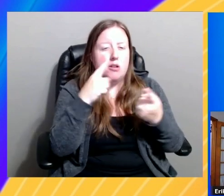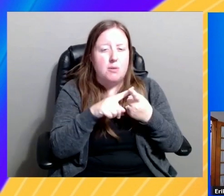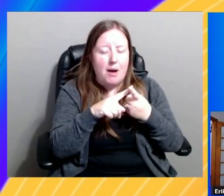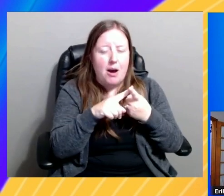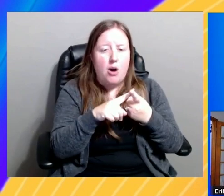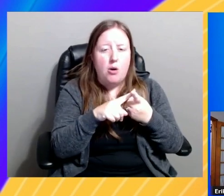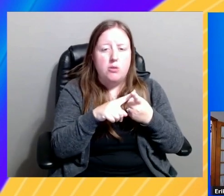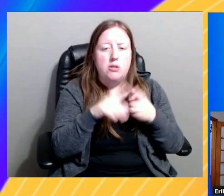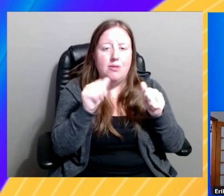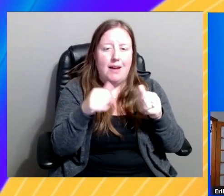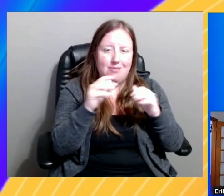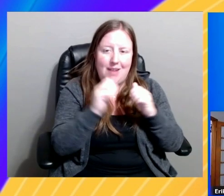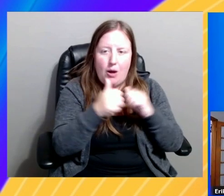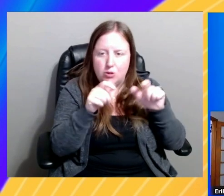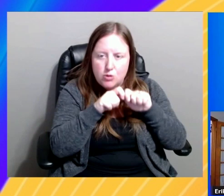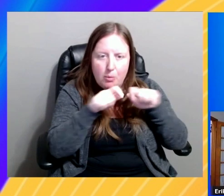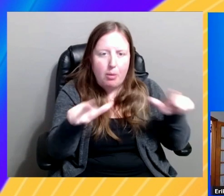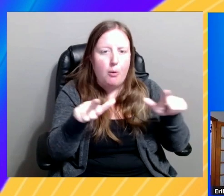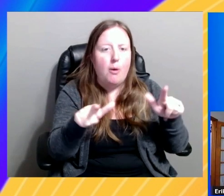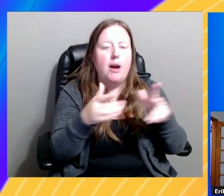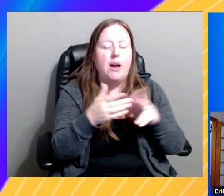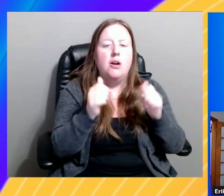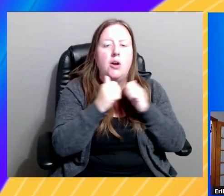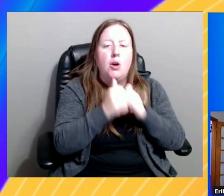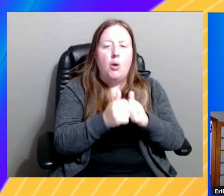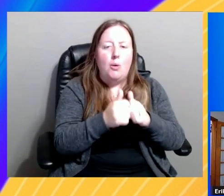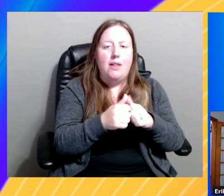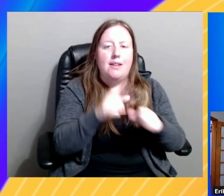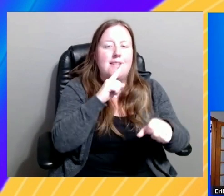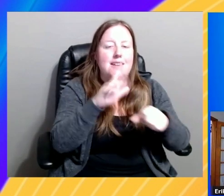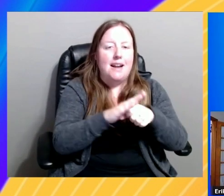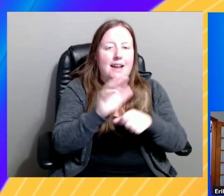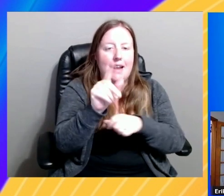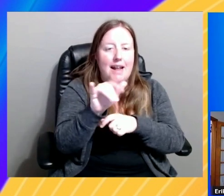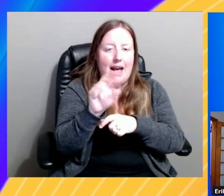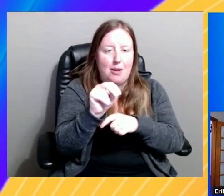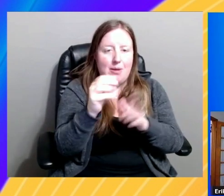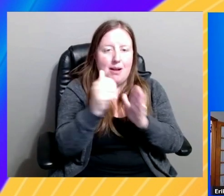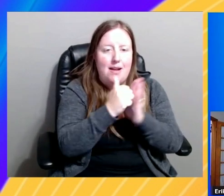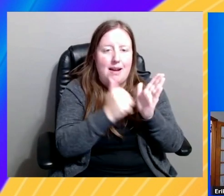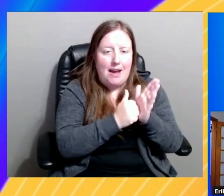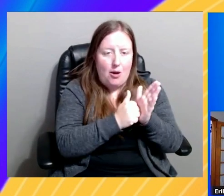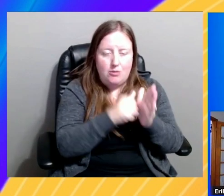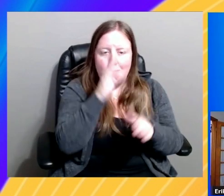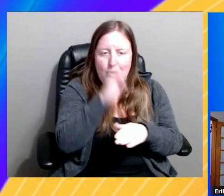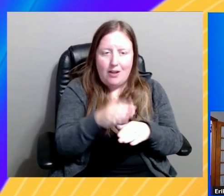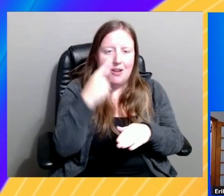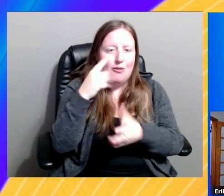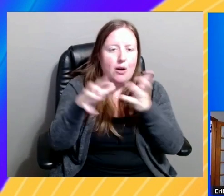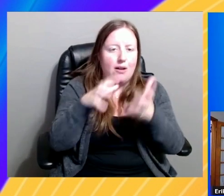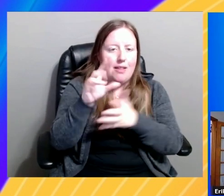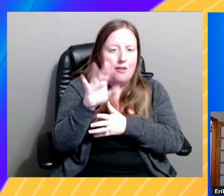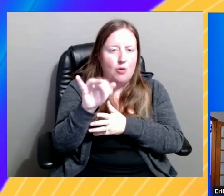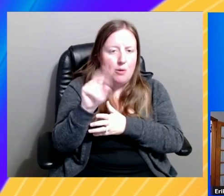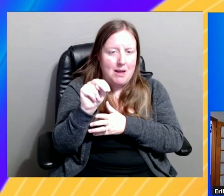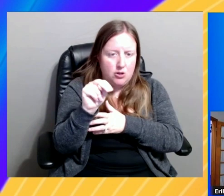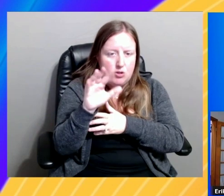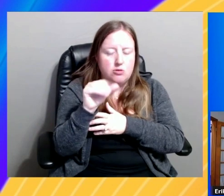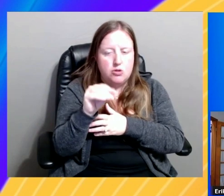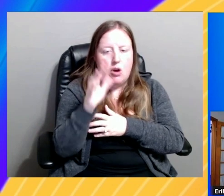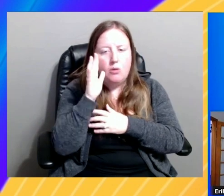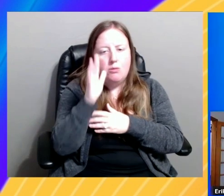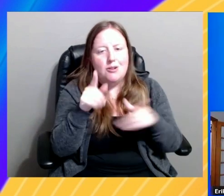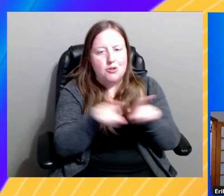deploy these, through a delegated admin account and deploy it out directly through CloudFormation. So that's something that I also just wanted to